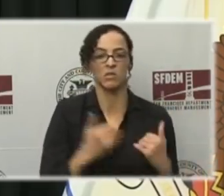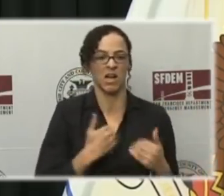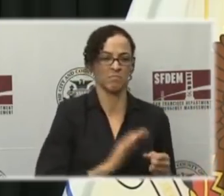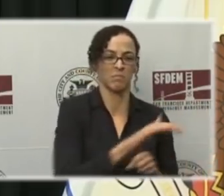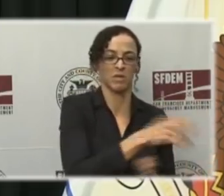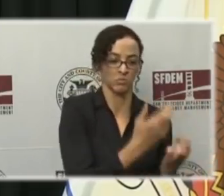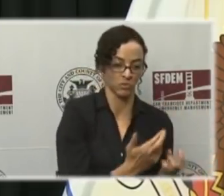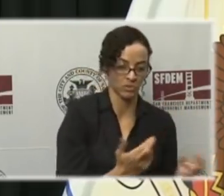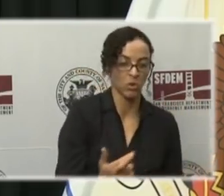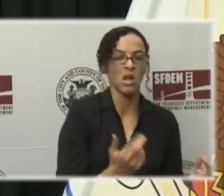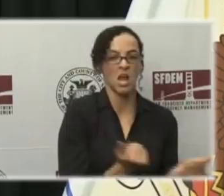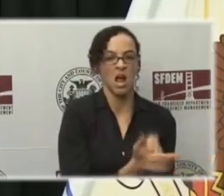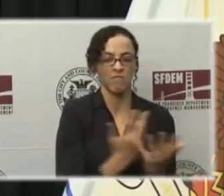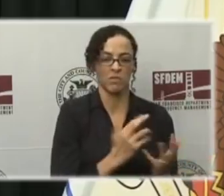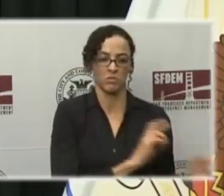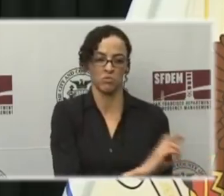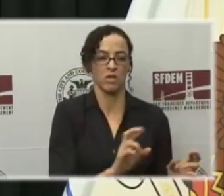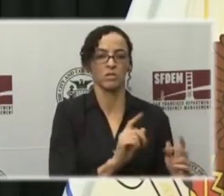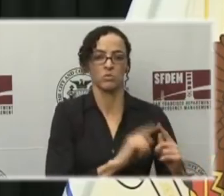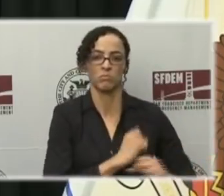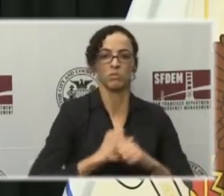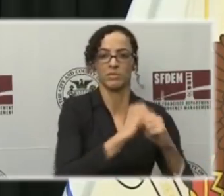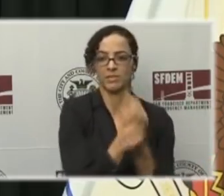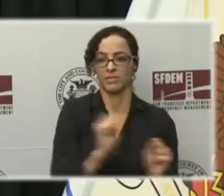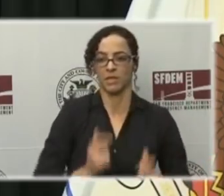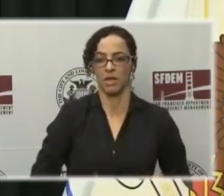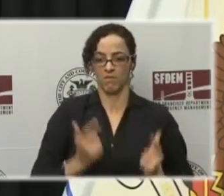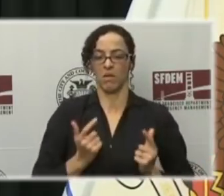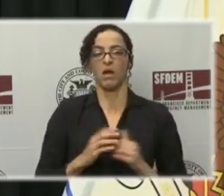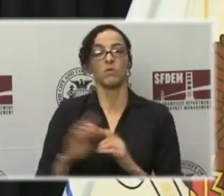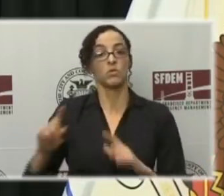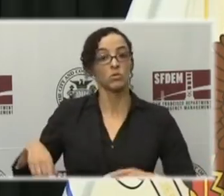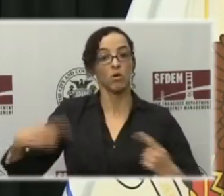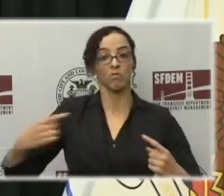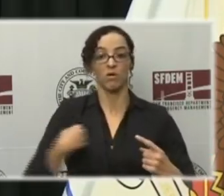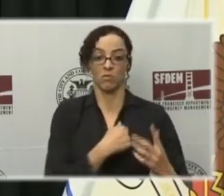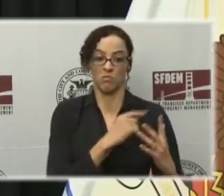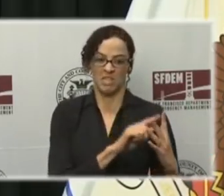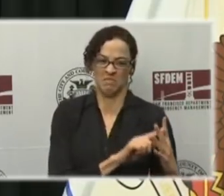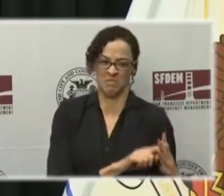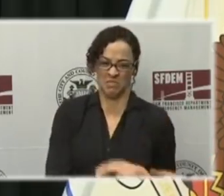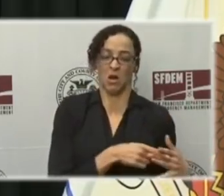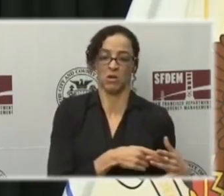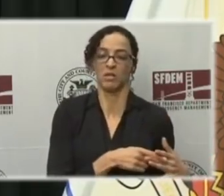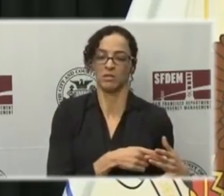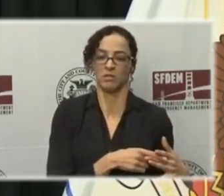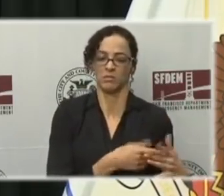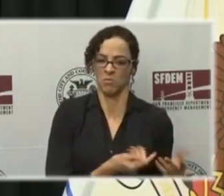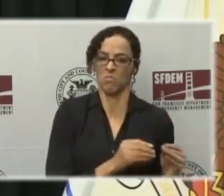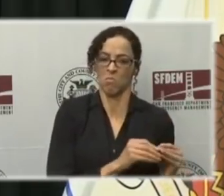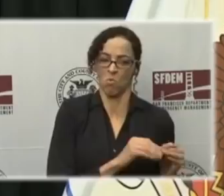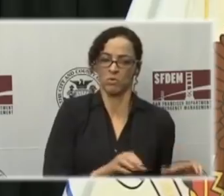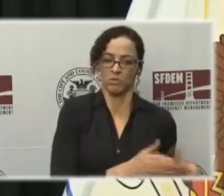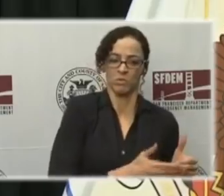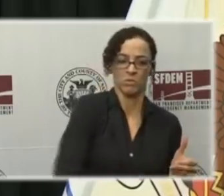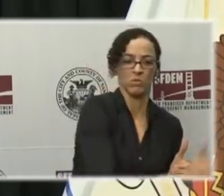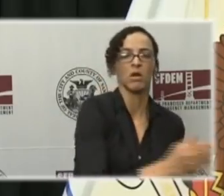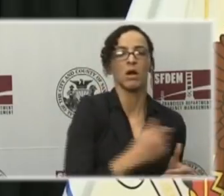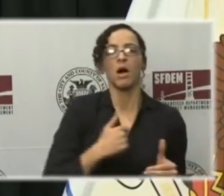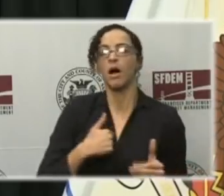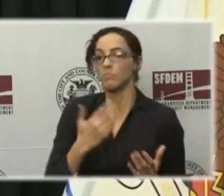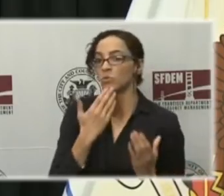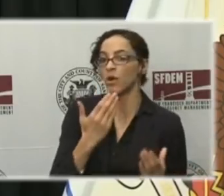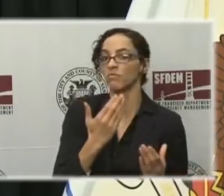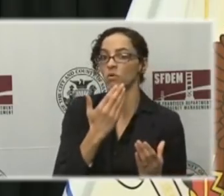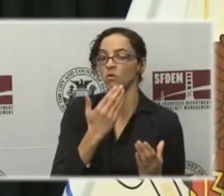lives. This is just a start, and I am grateful for what we've received. But I want to be clear, it's not nearly enough